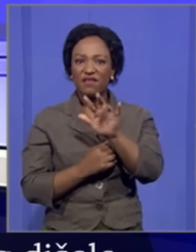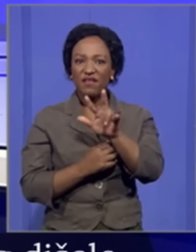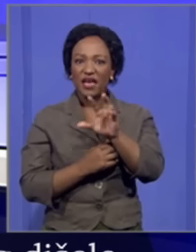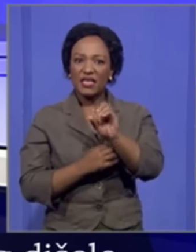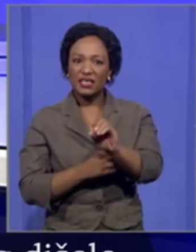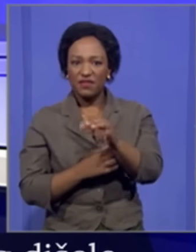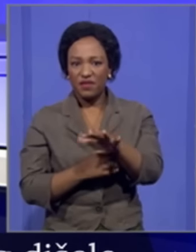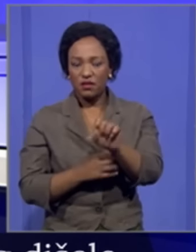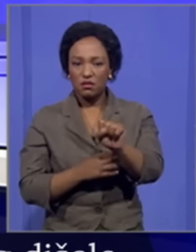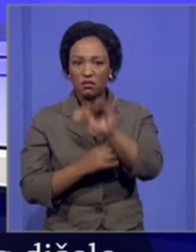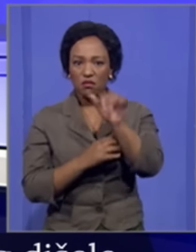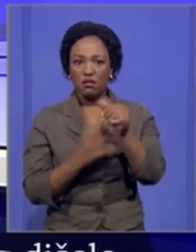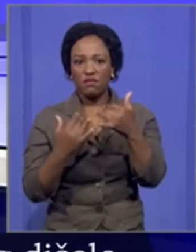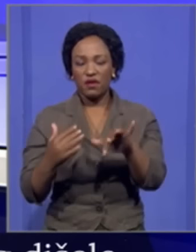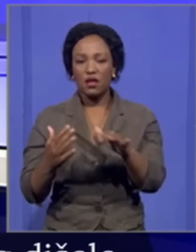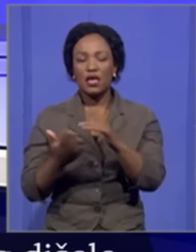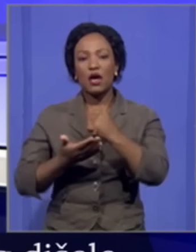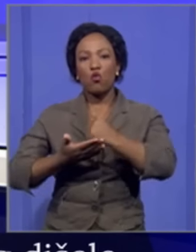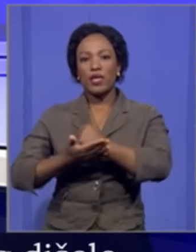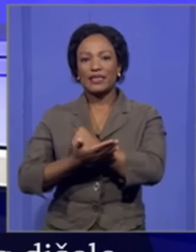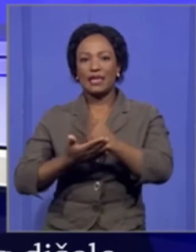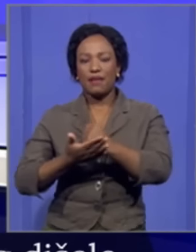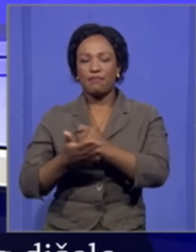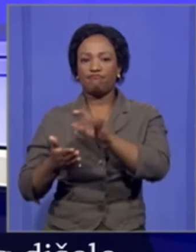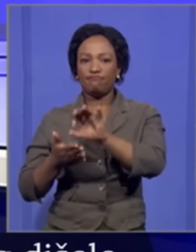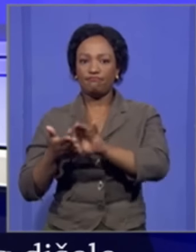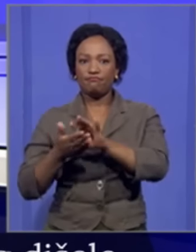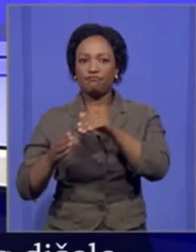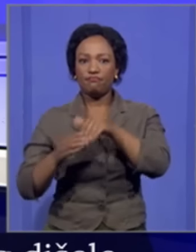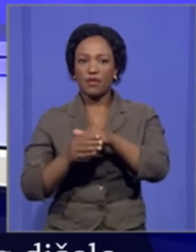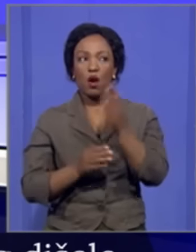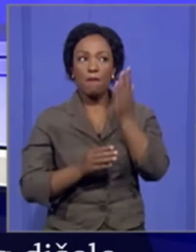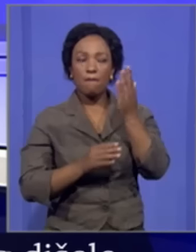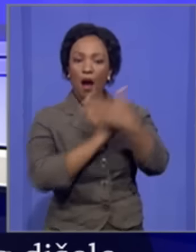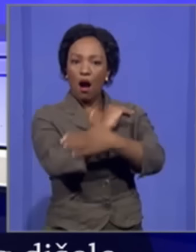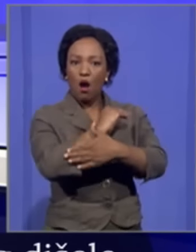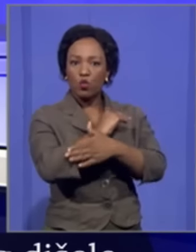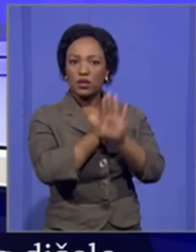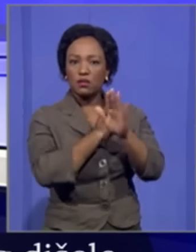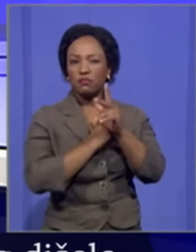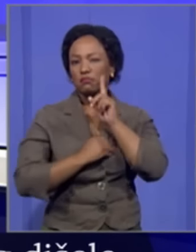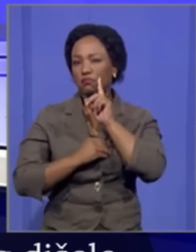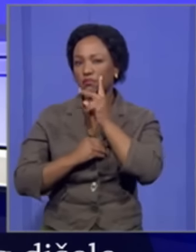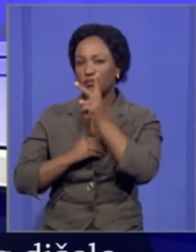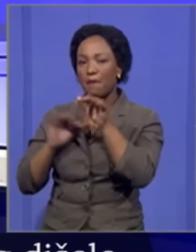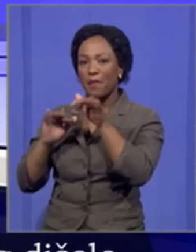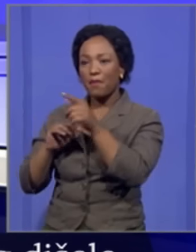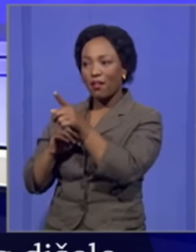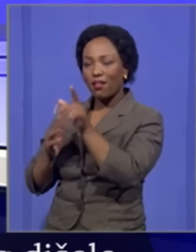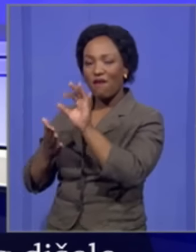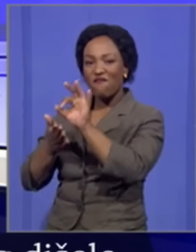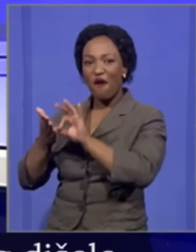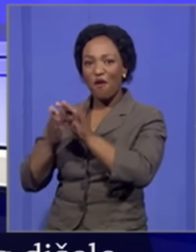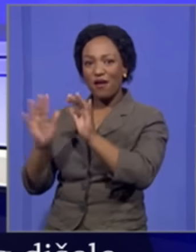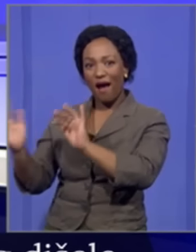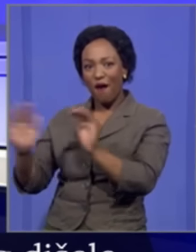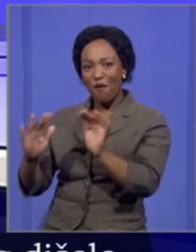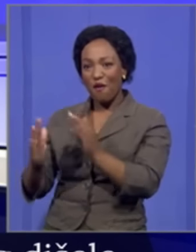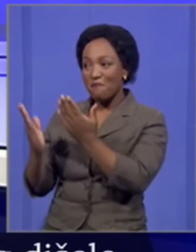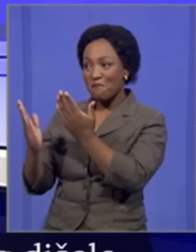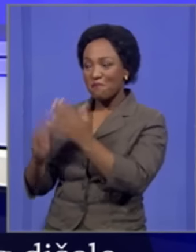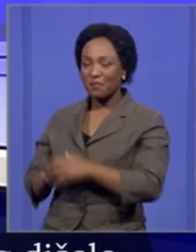ya maAfrika Borwa ao a engwadišeditšego dikgetho ba le ka dinageng tša ka ntle. Bjale a re bone maAfrika Borwa gore ba kgethile bjang ka Ireland.